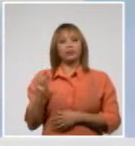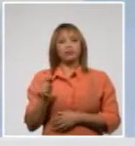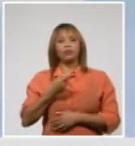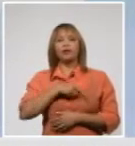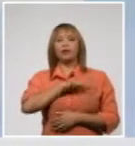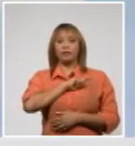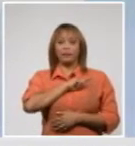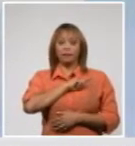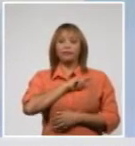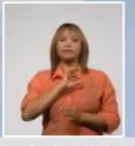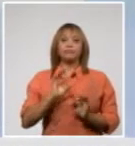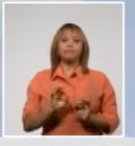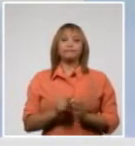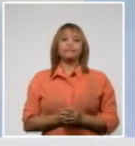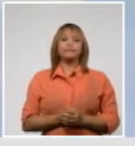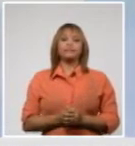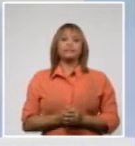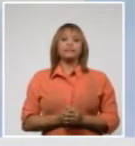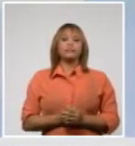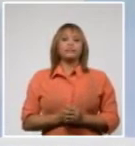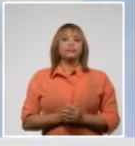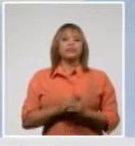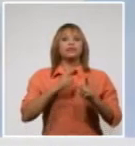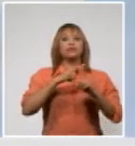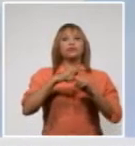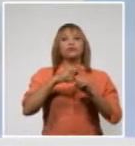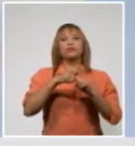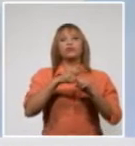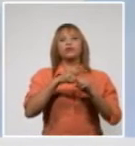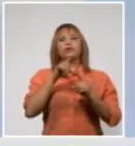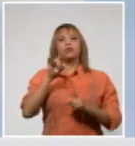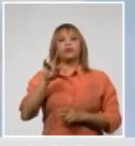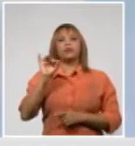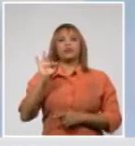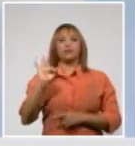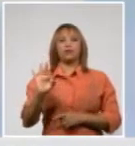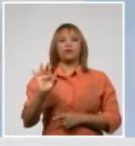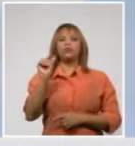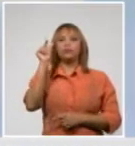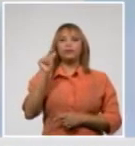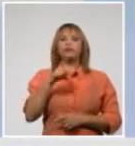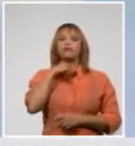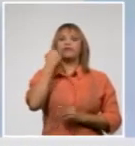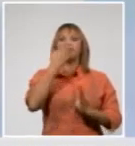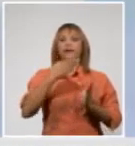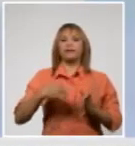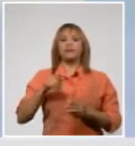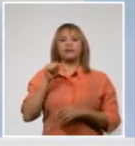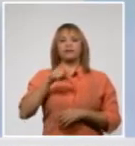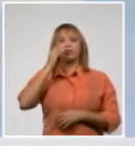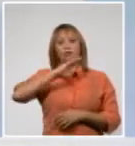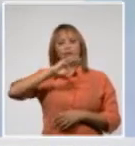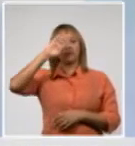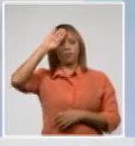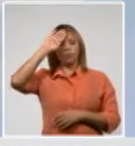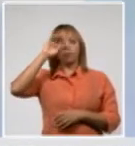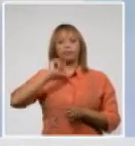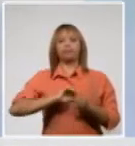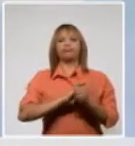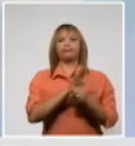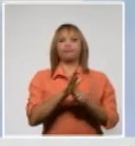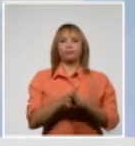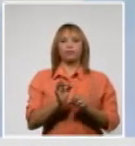At the beginning of this briefing, we reported the death of 3 people yesterday.